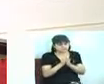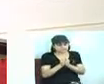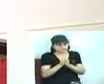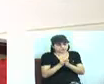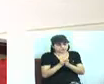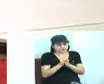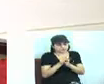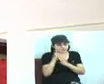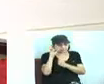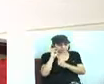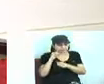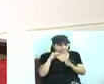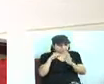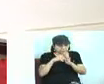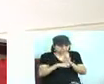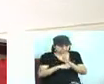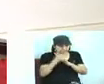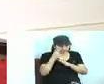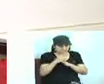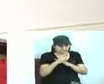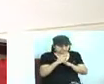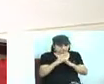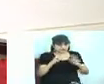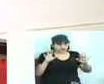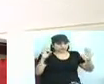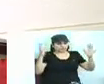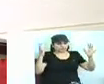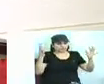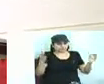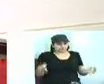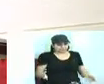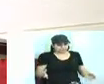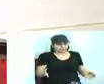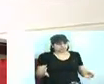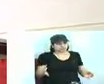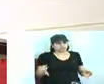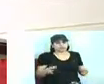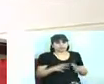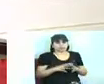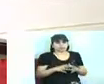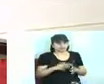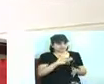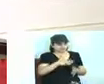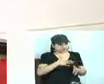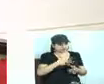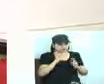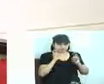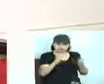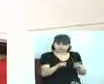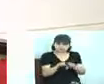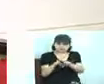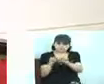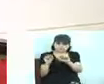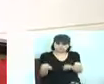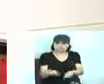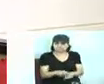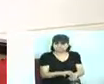listen deeply for decompress and listen to what Spirit is blessing you with. Please give as you're able. Thank you.